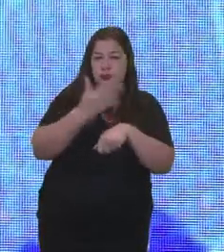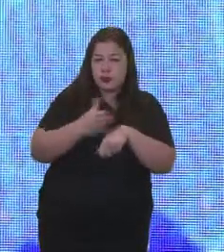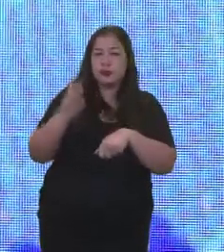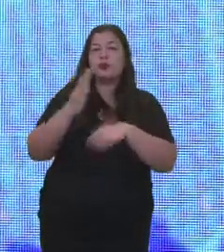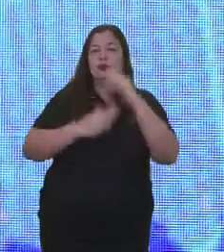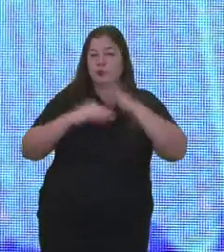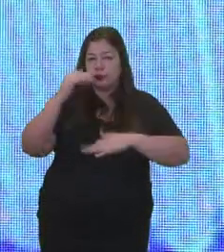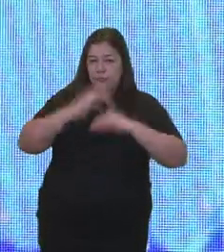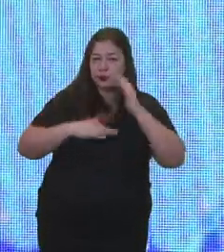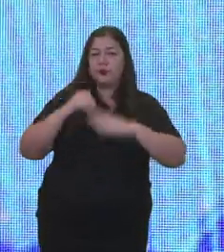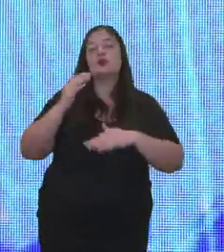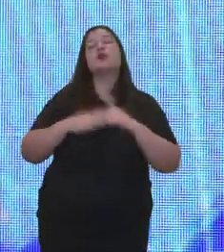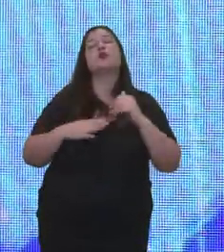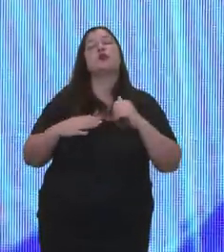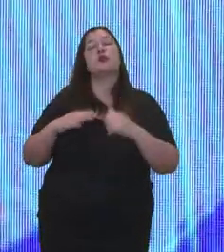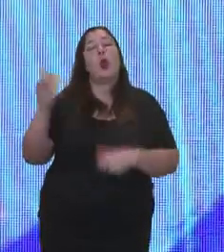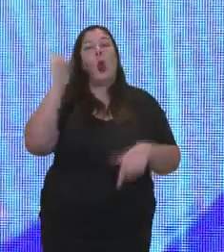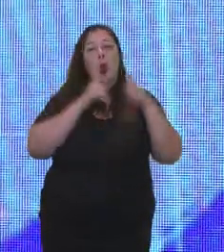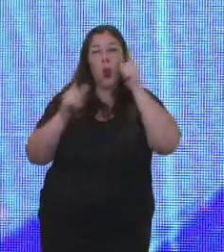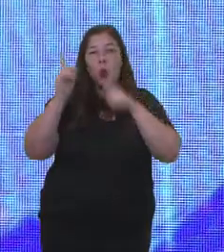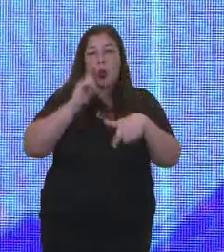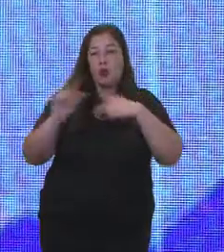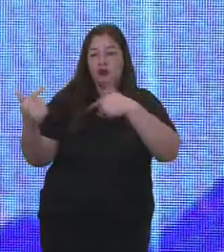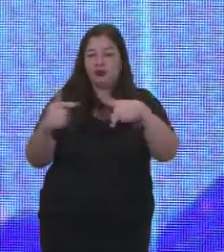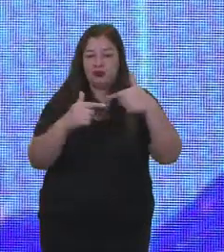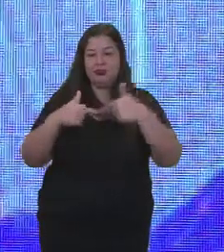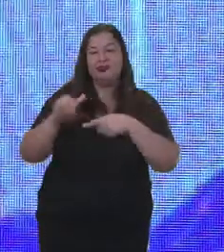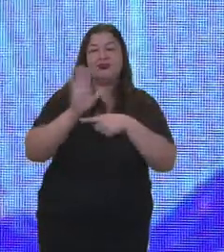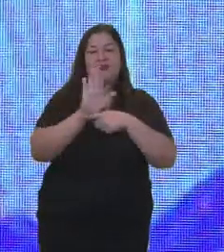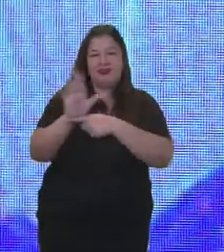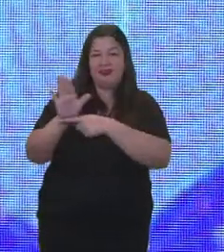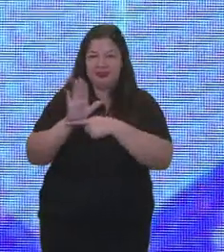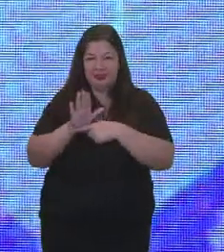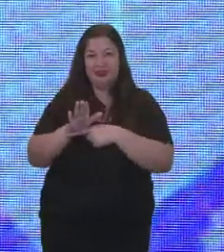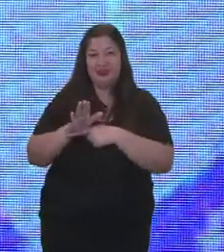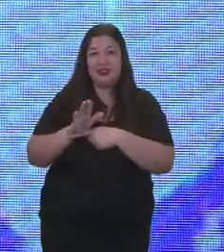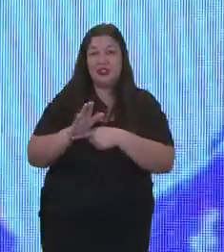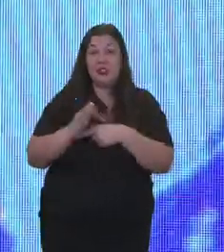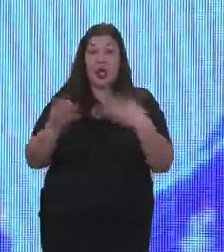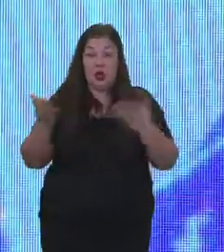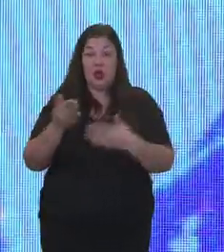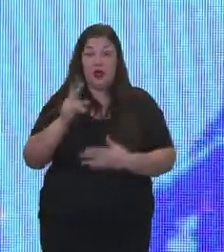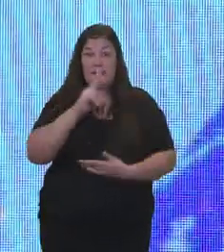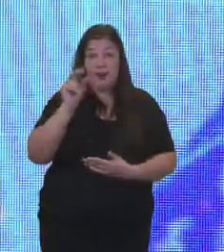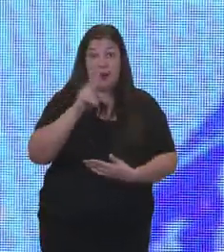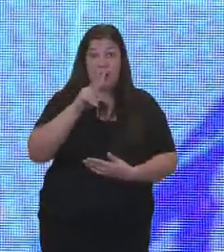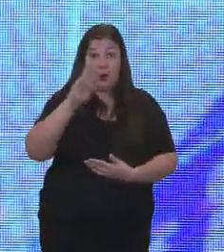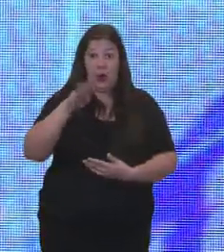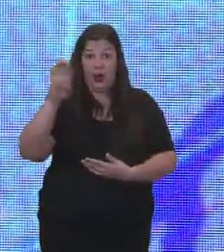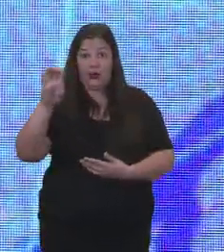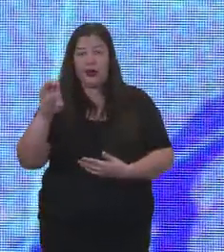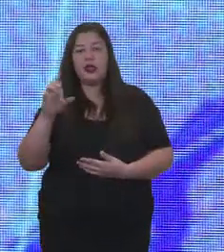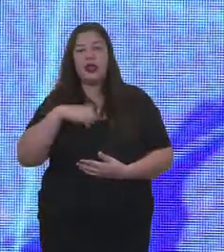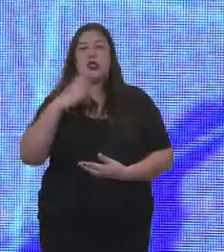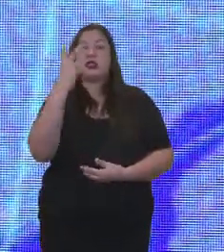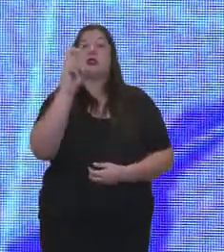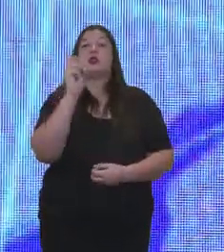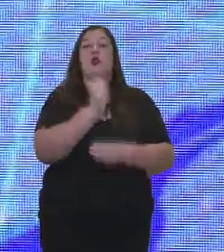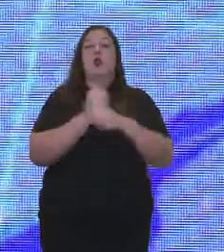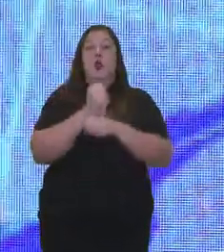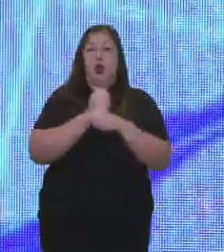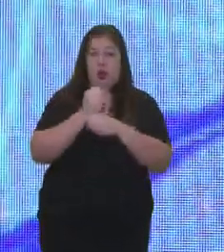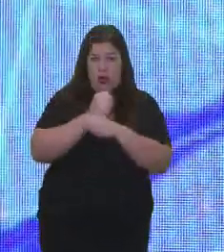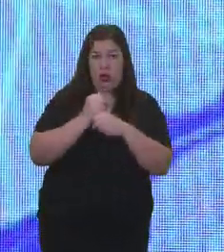that builds capacity, qualifies, generates jobs and income for our days. Our foundation